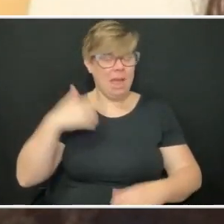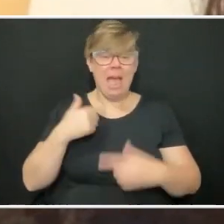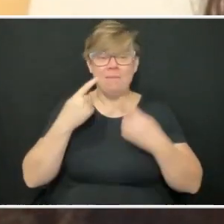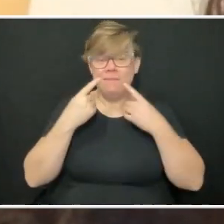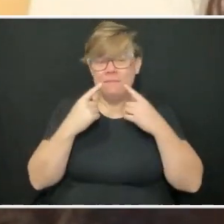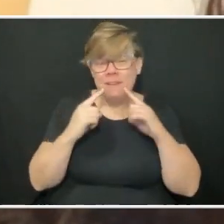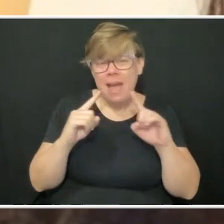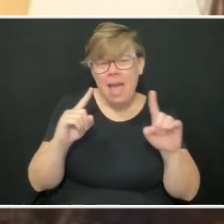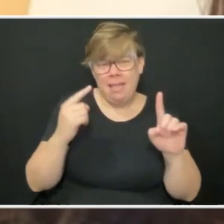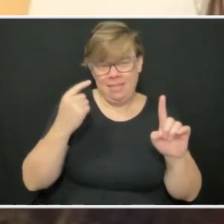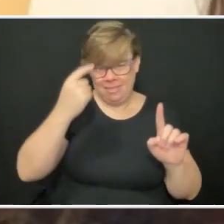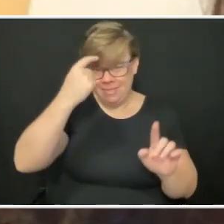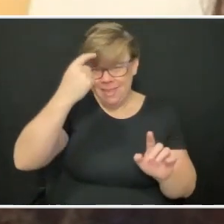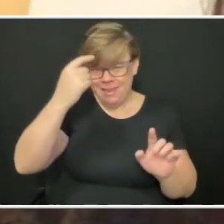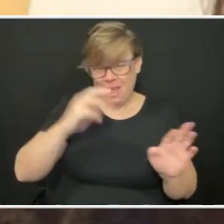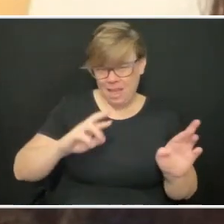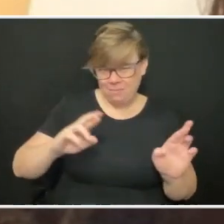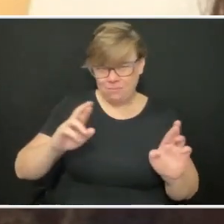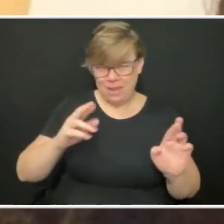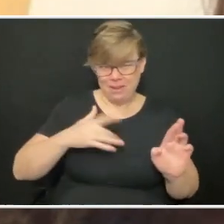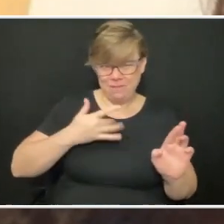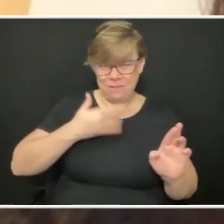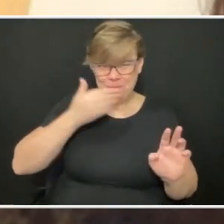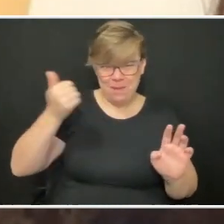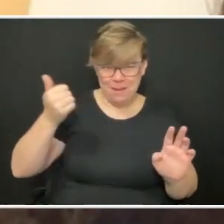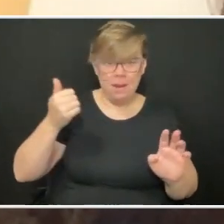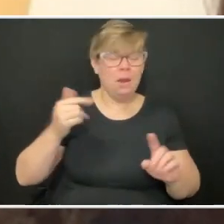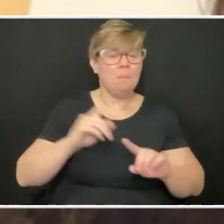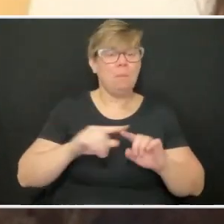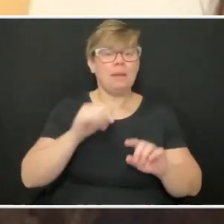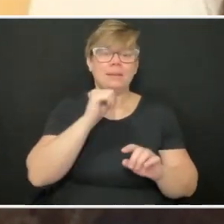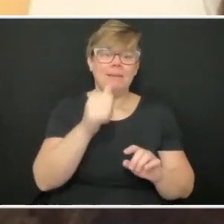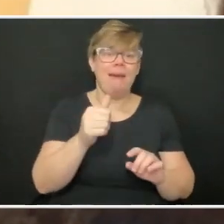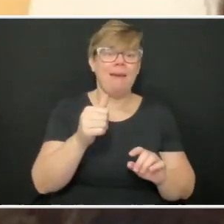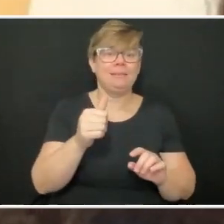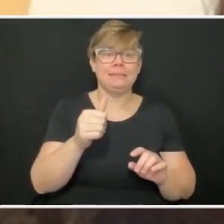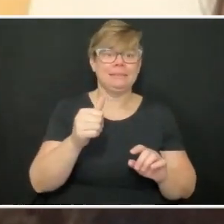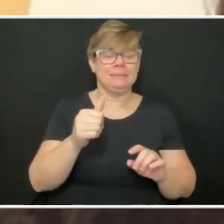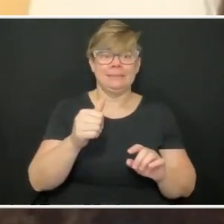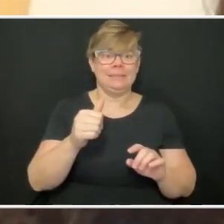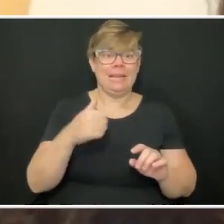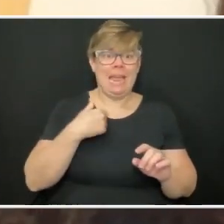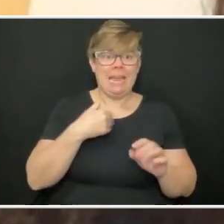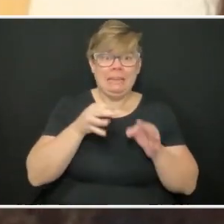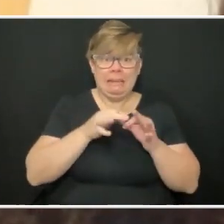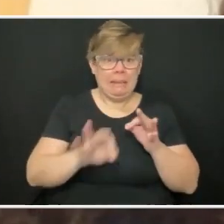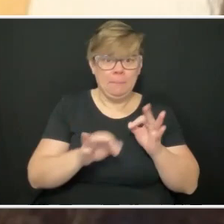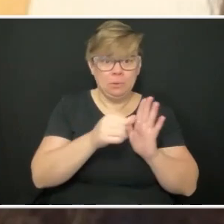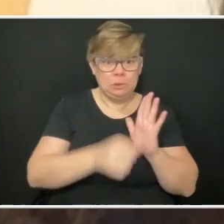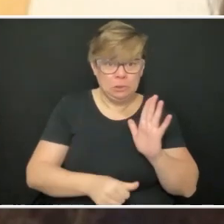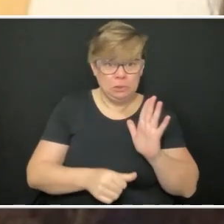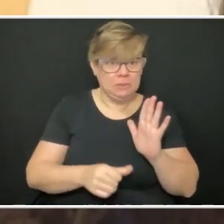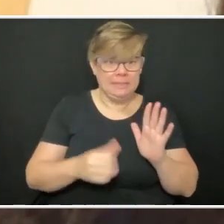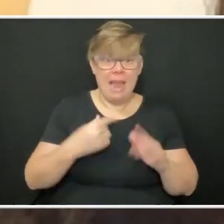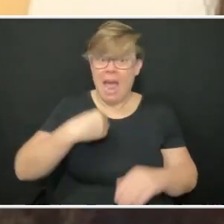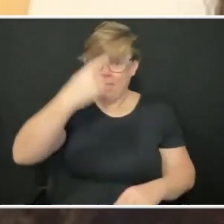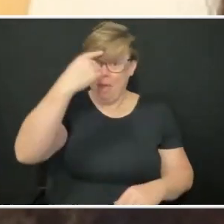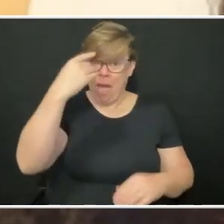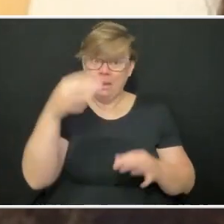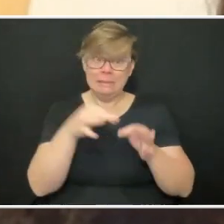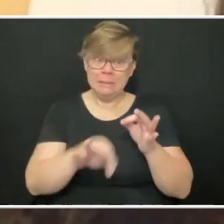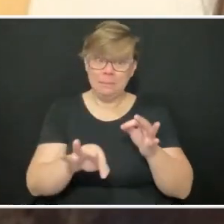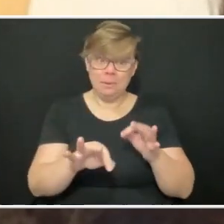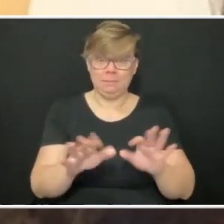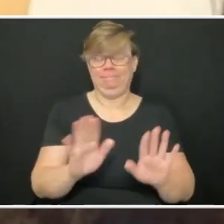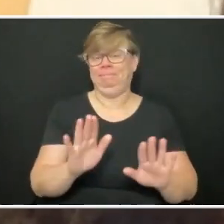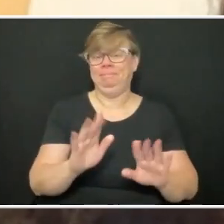point, but it's definitely not something to be taken lightly. I definitely underestimated it, and it